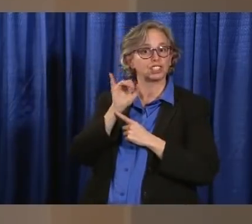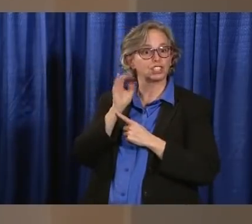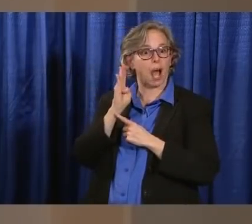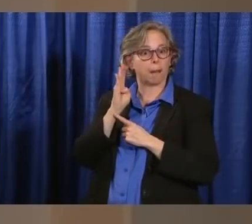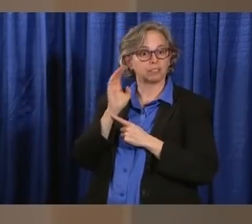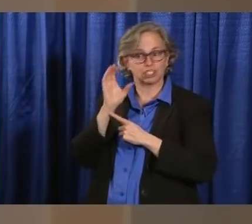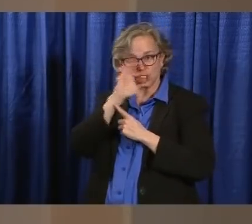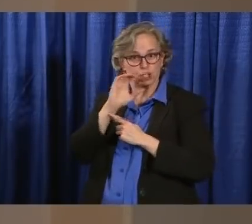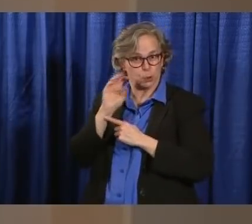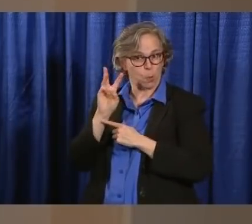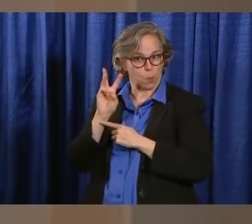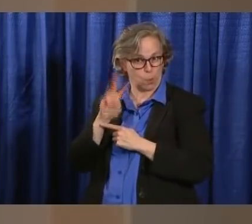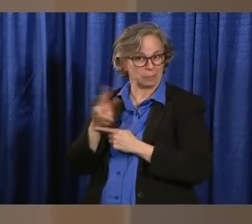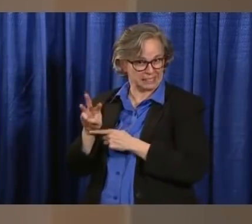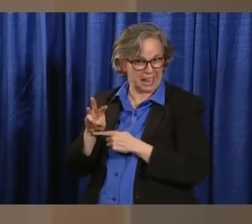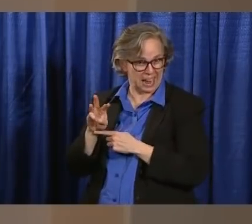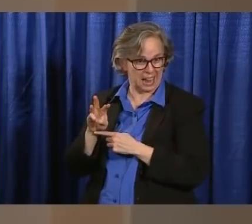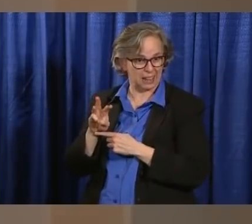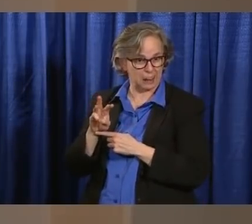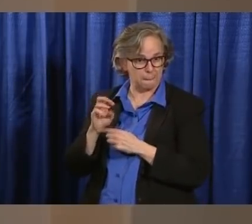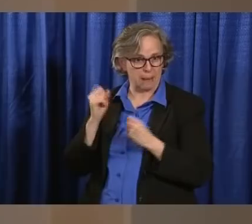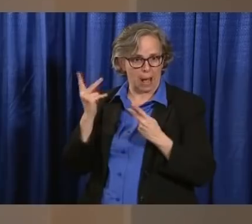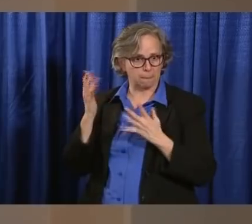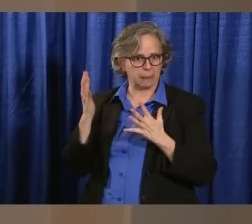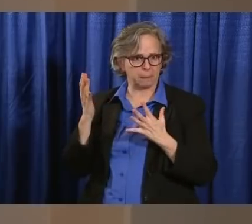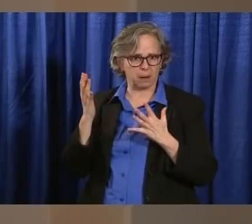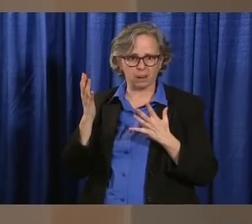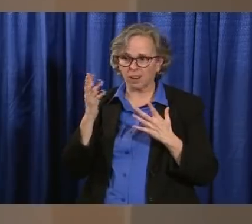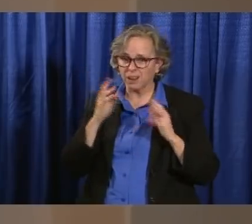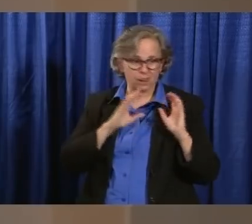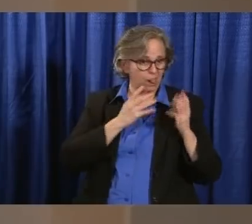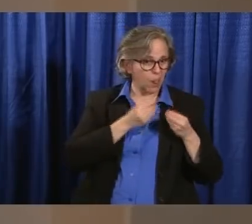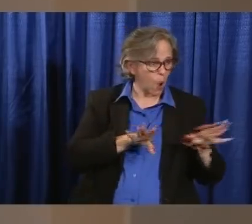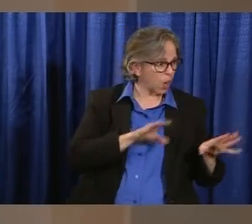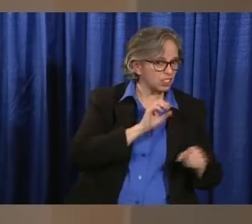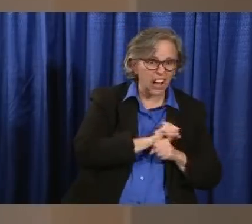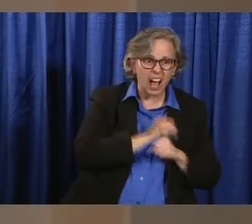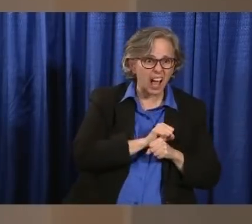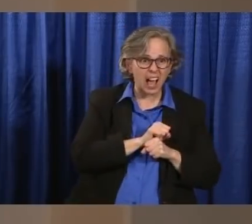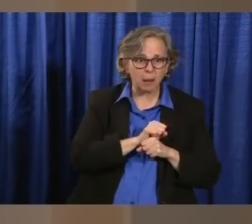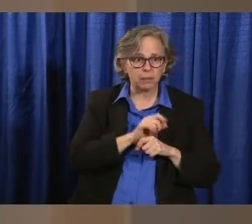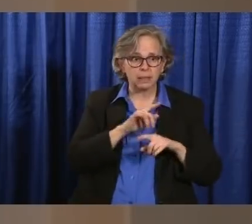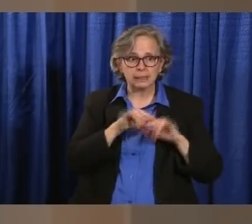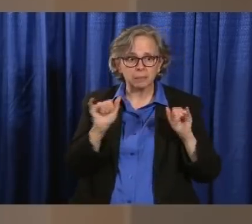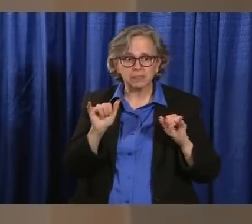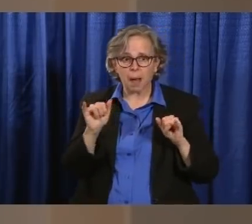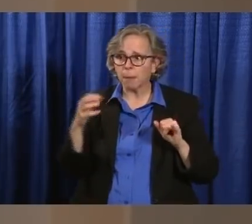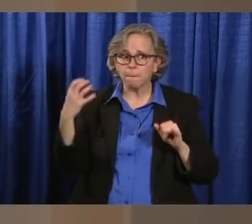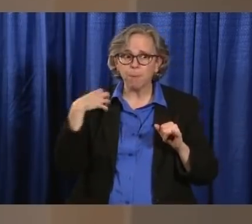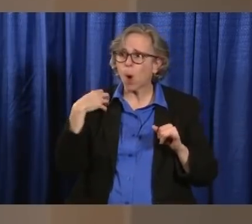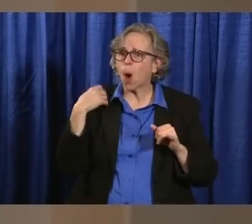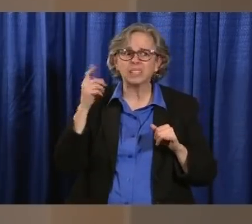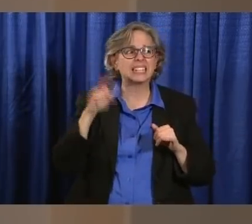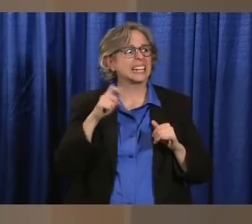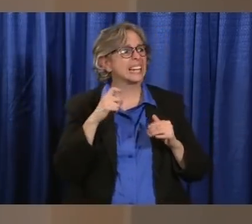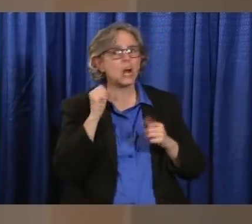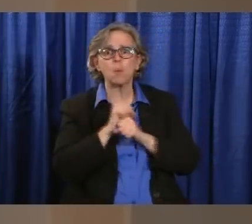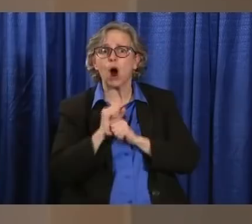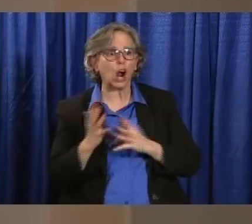we have a lot of people who are out of work, we also have many employers in these critical areas in healthcare, the food supply